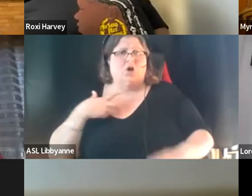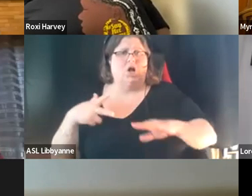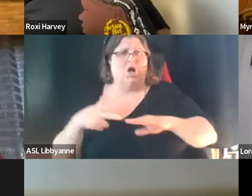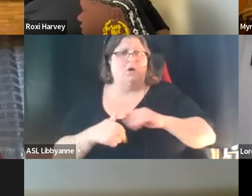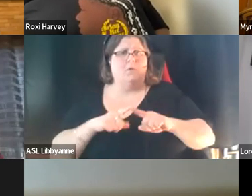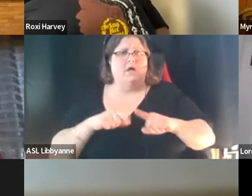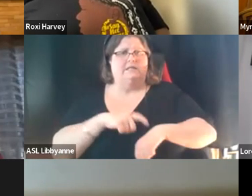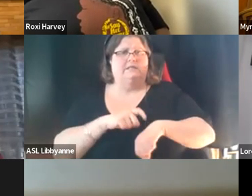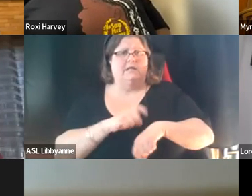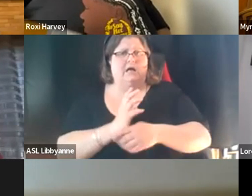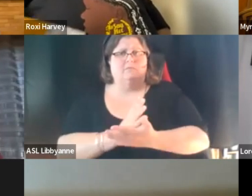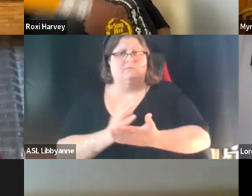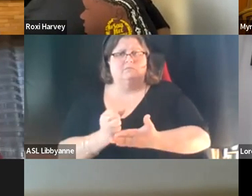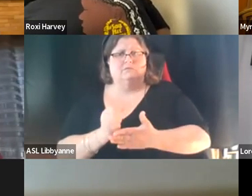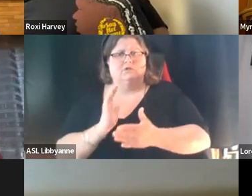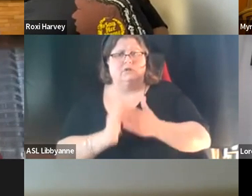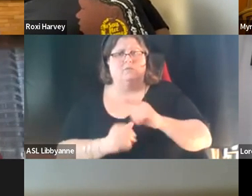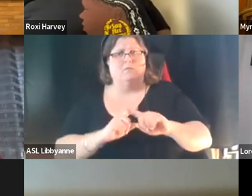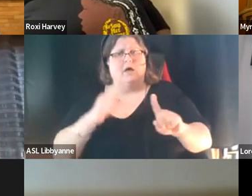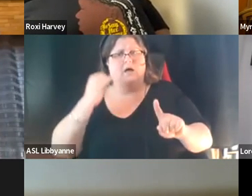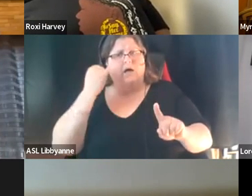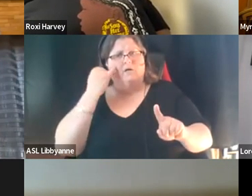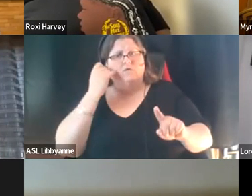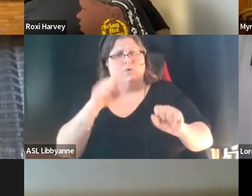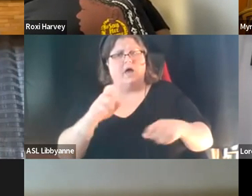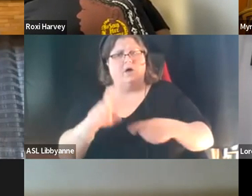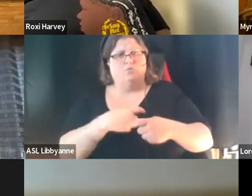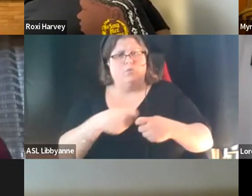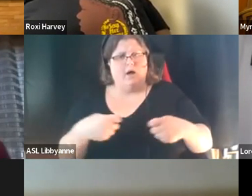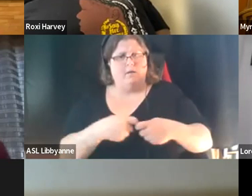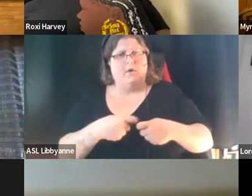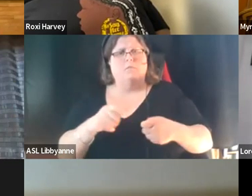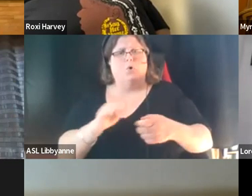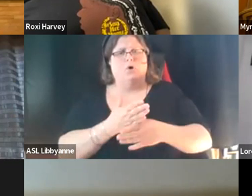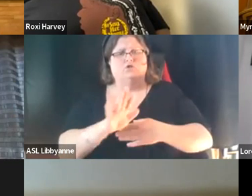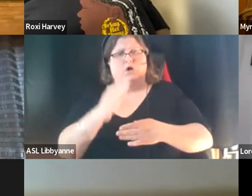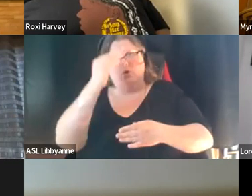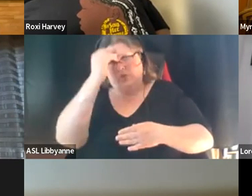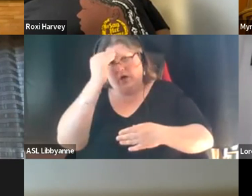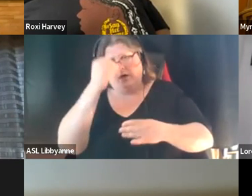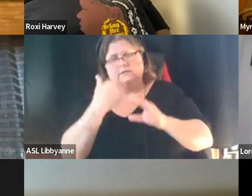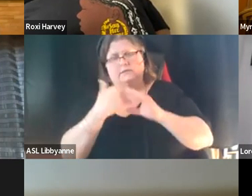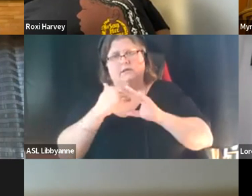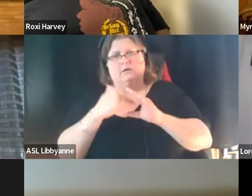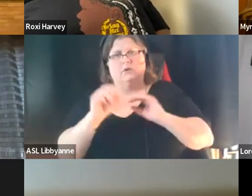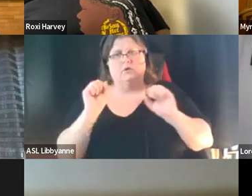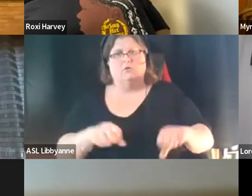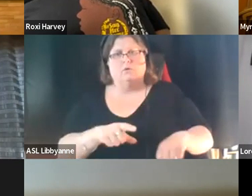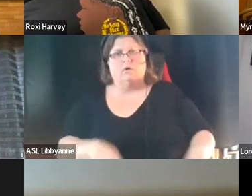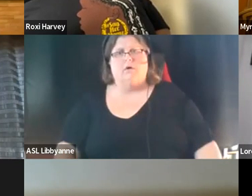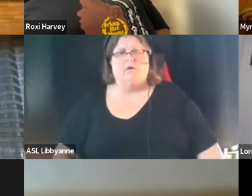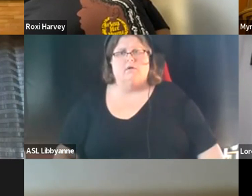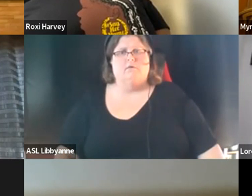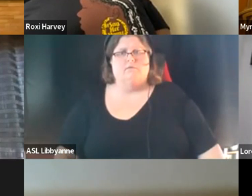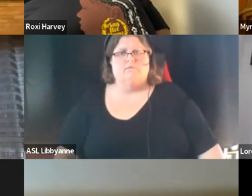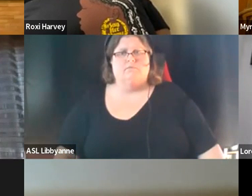Your time is done, but if you could wrap up and or share your thoughts, your additional thoughts in the chat, that